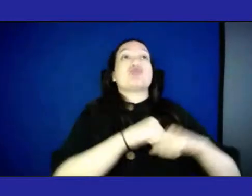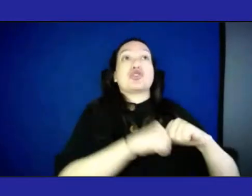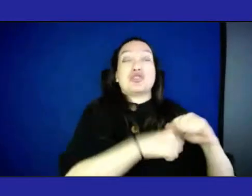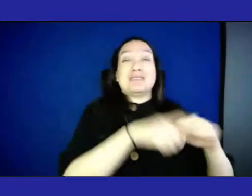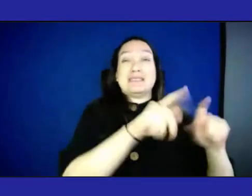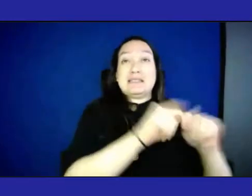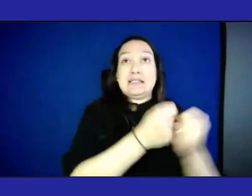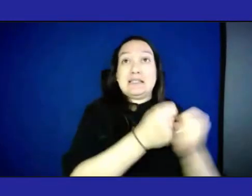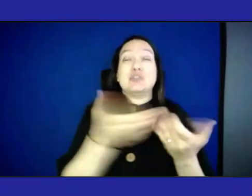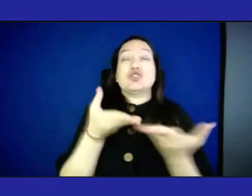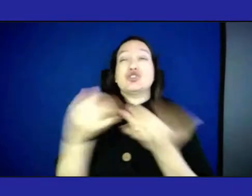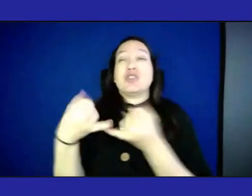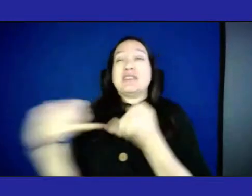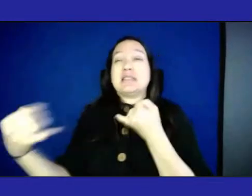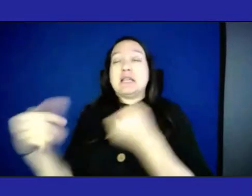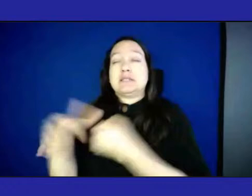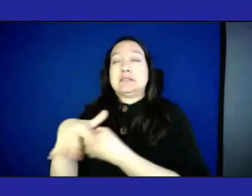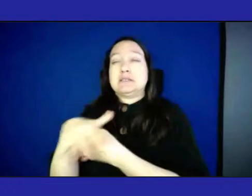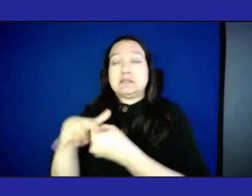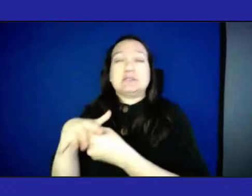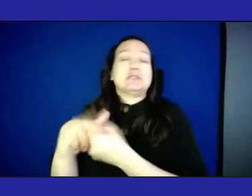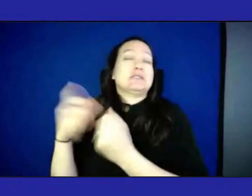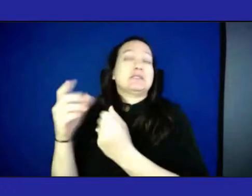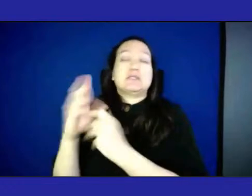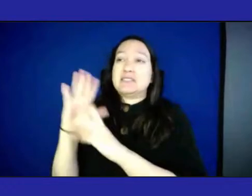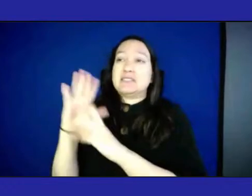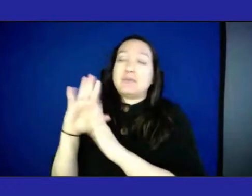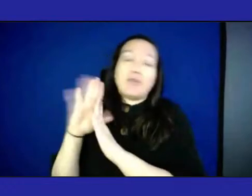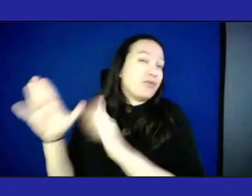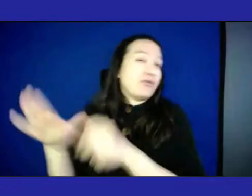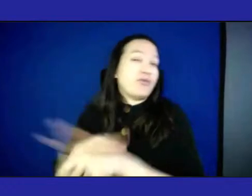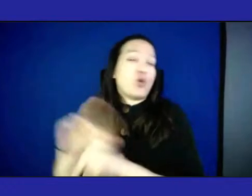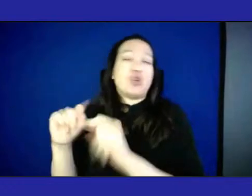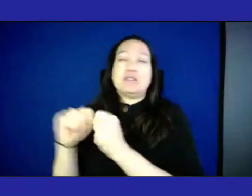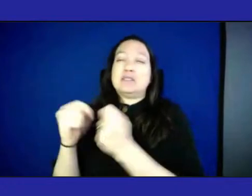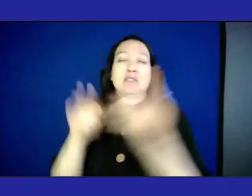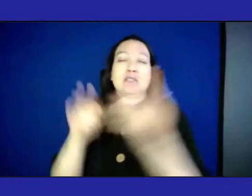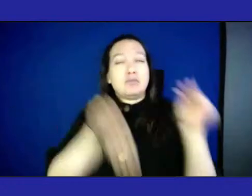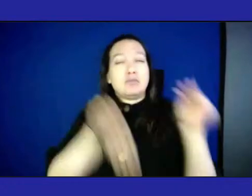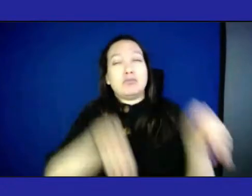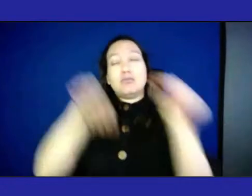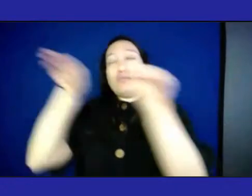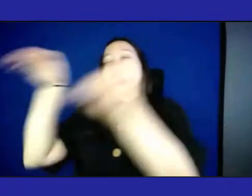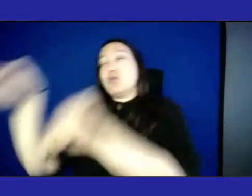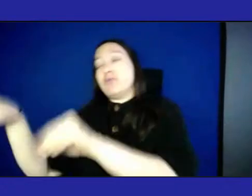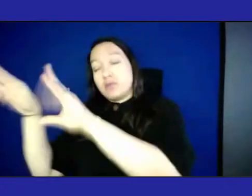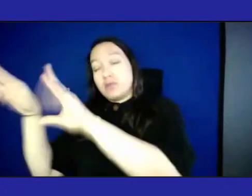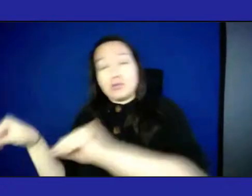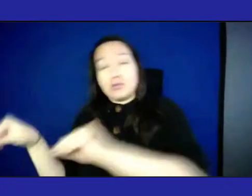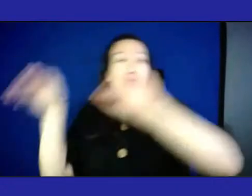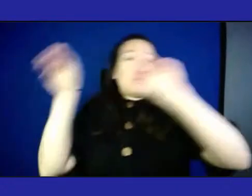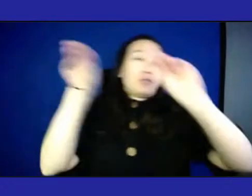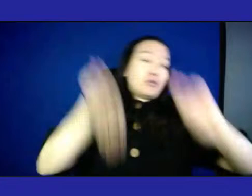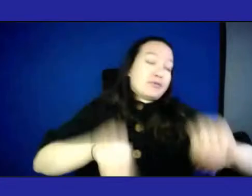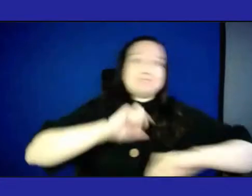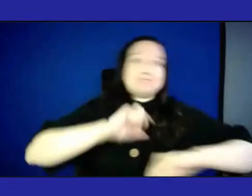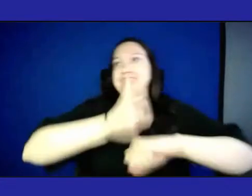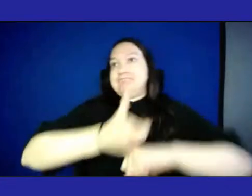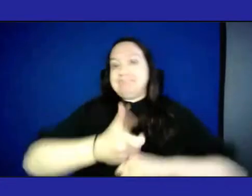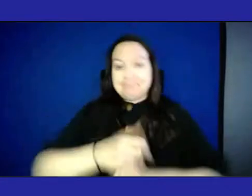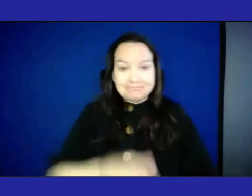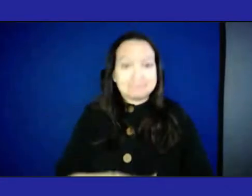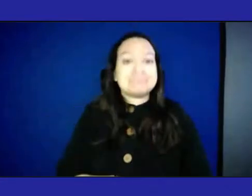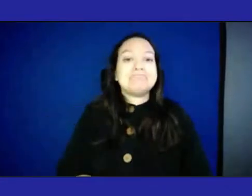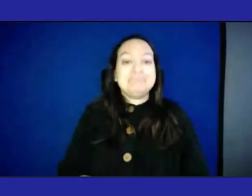line areas, because it's a team effort to move all of these different applications and set up the structure. The